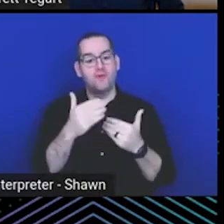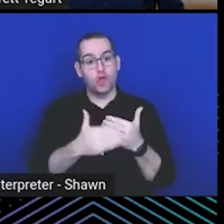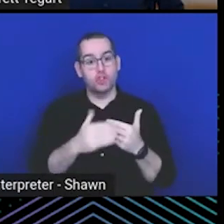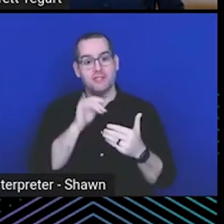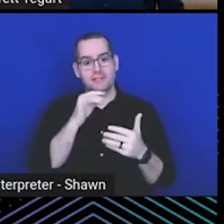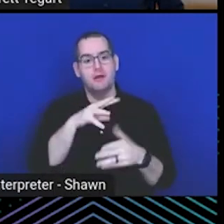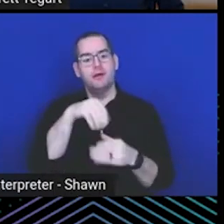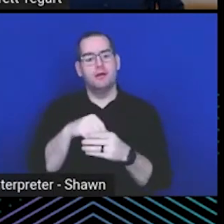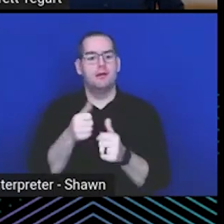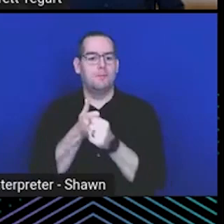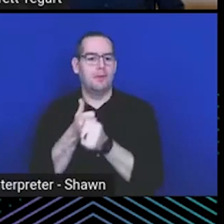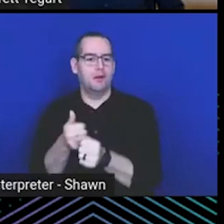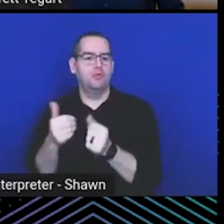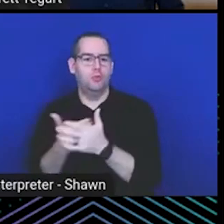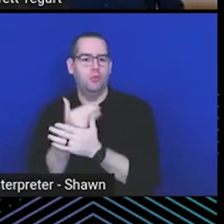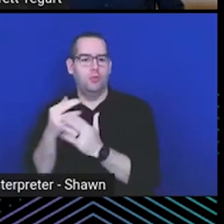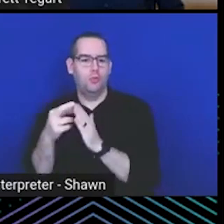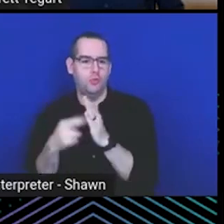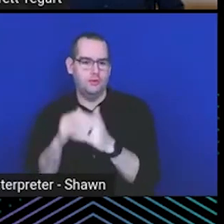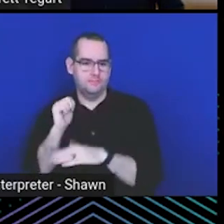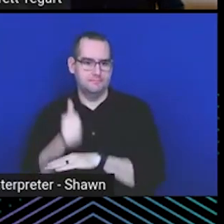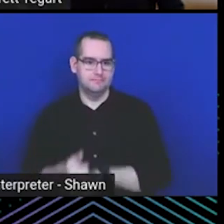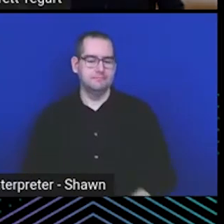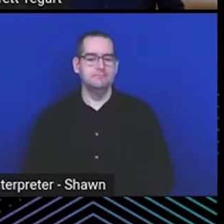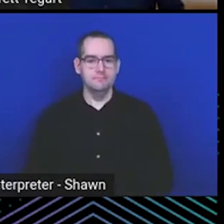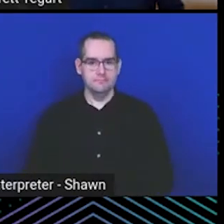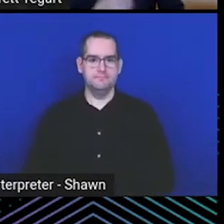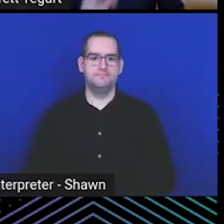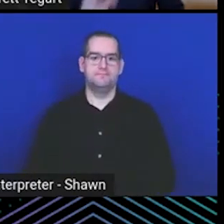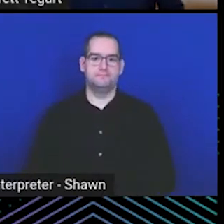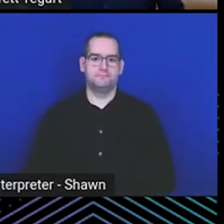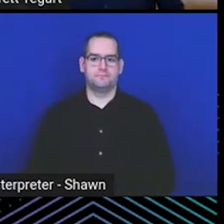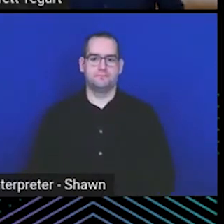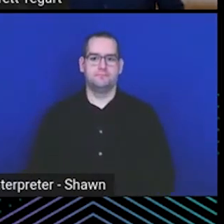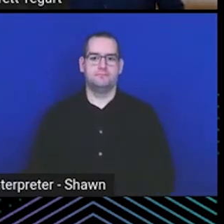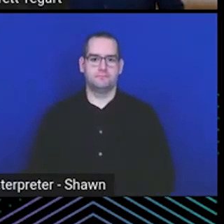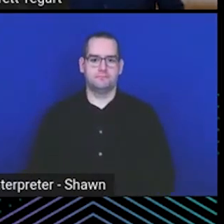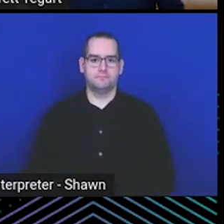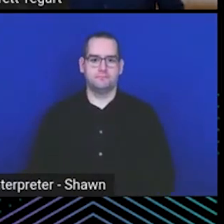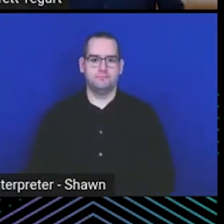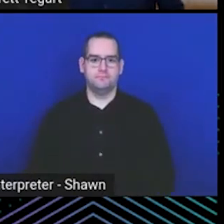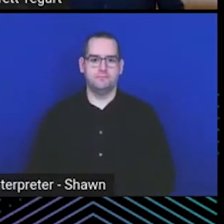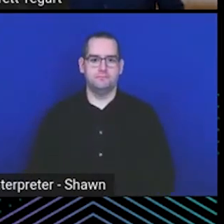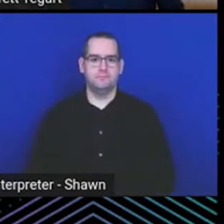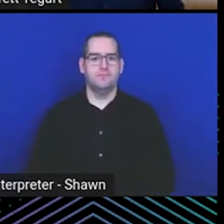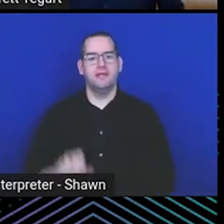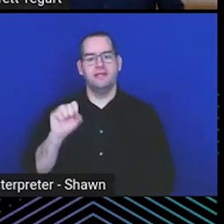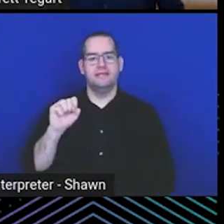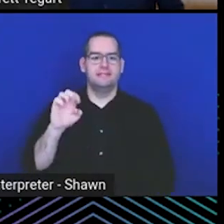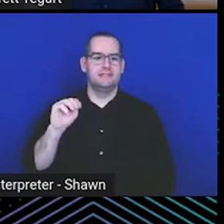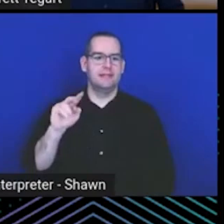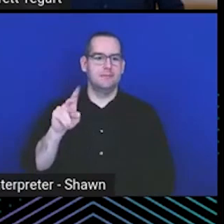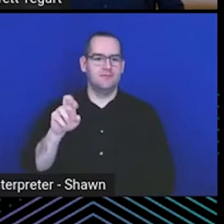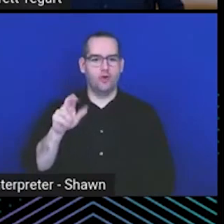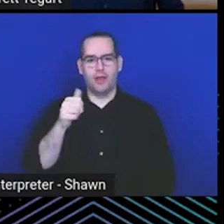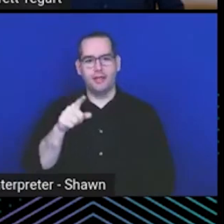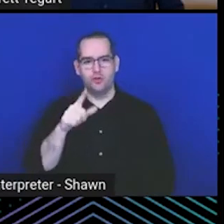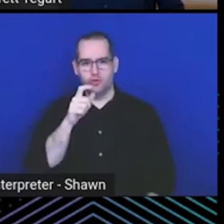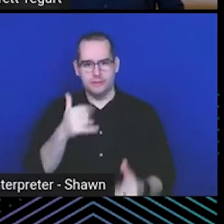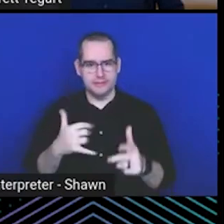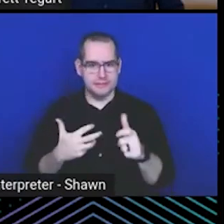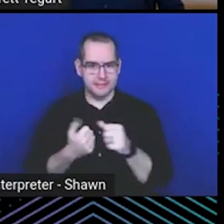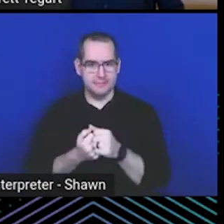in compliance with new rules that have been put upon them. So little breakdown of Semver for anyone who's still catching up